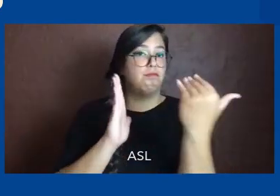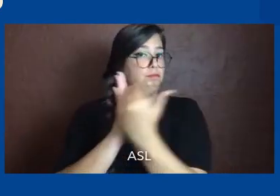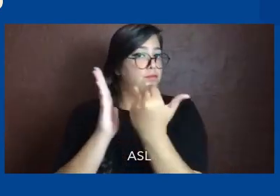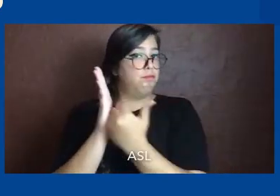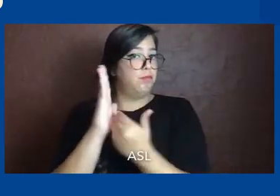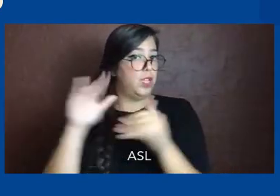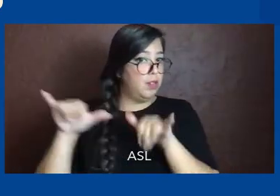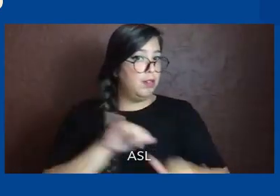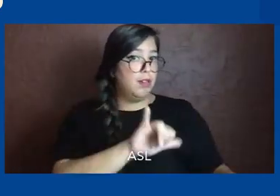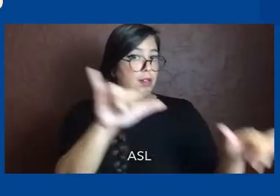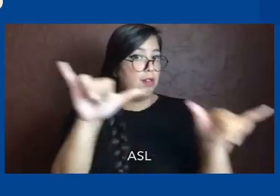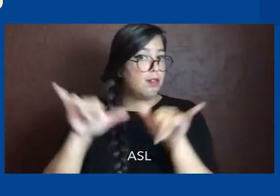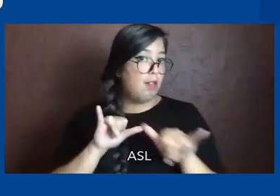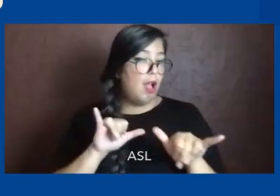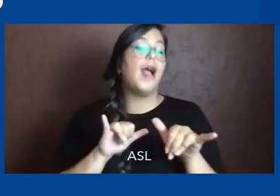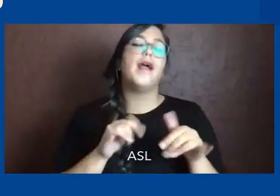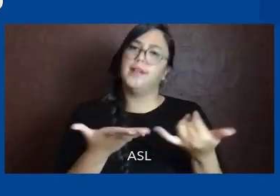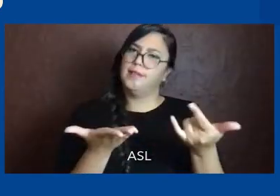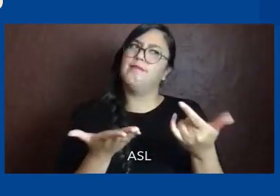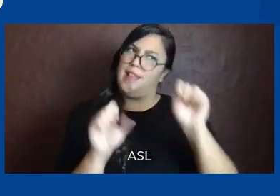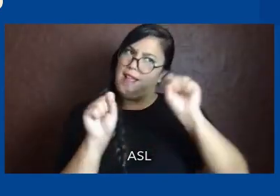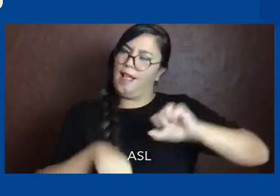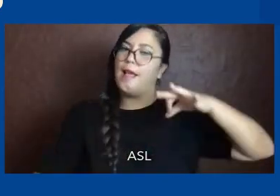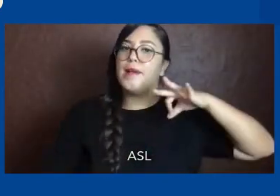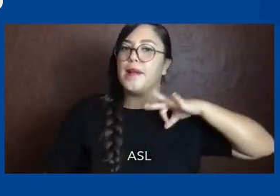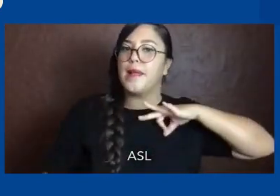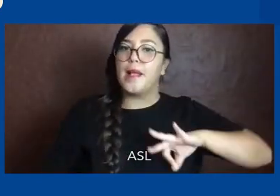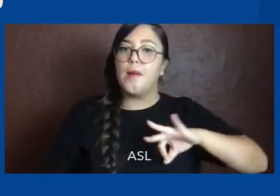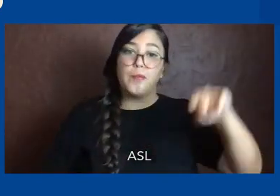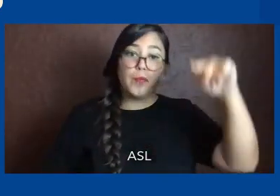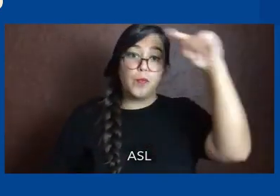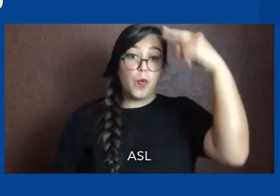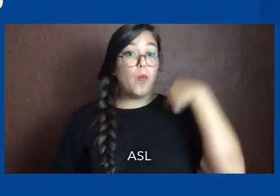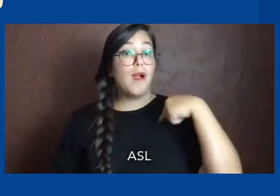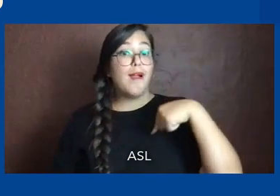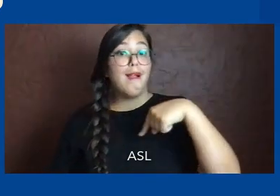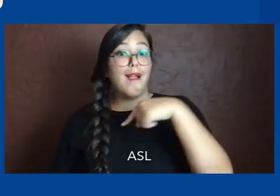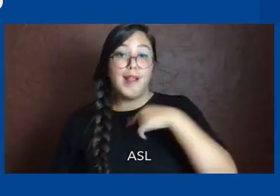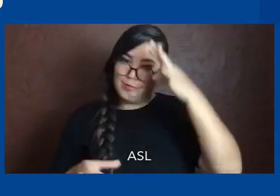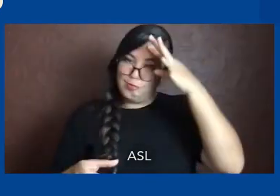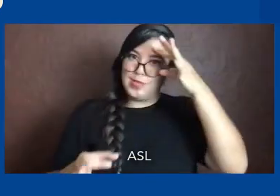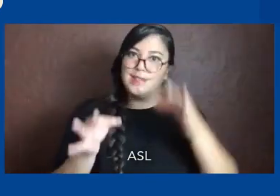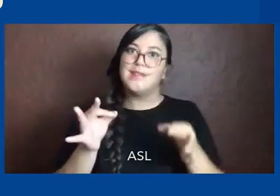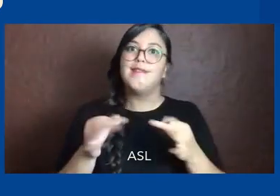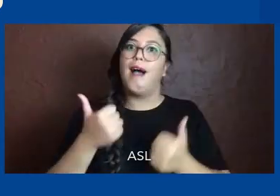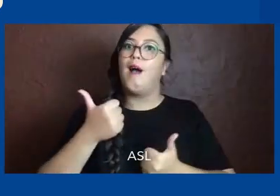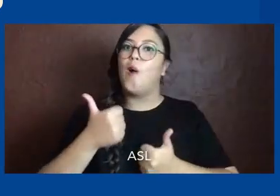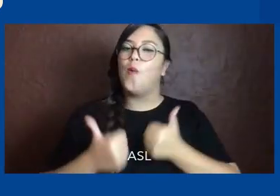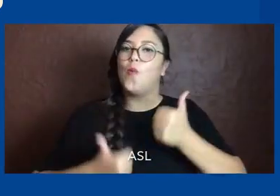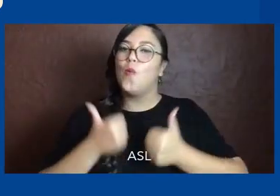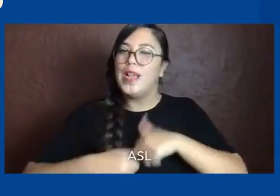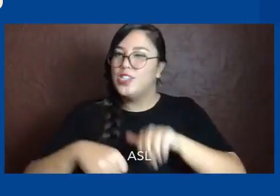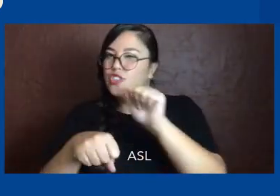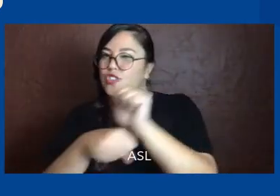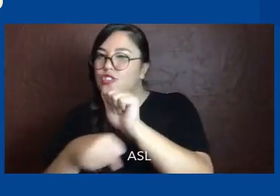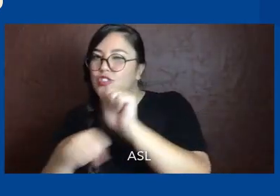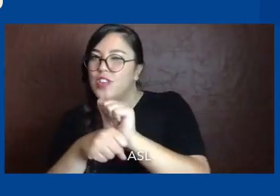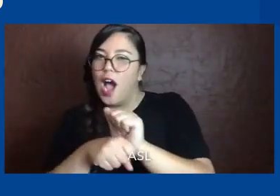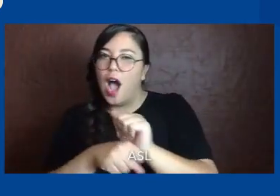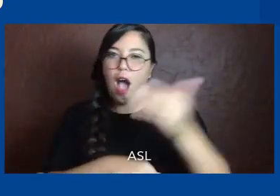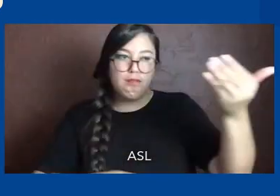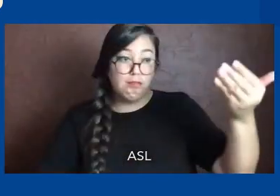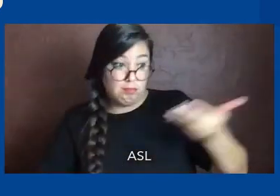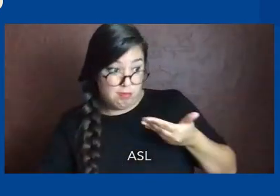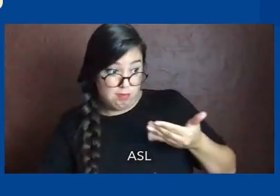be helpful in just like making those decisions, about, certain jobs or gigs that come your way